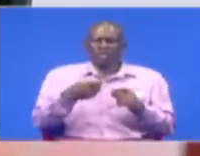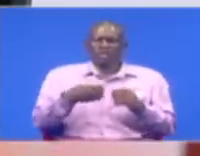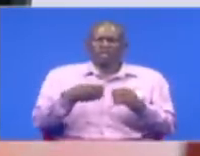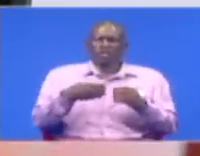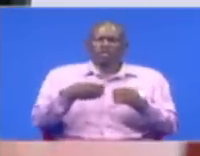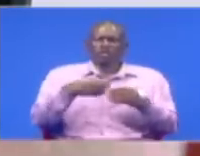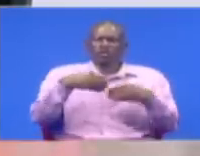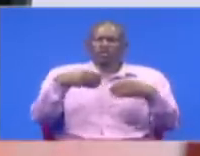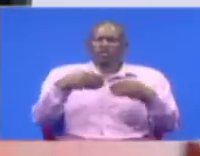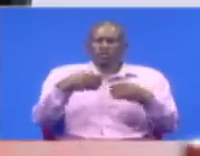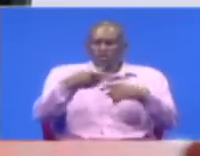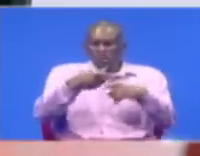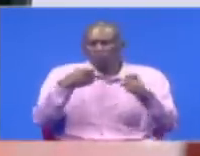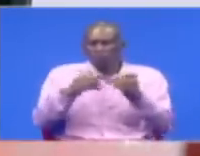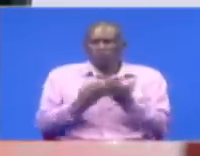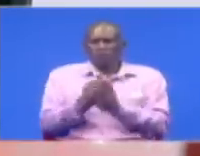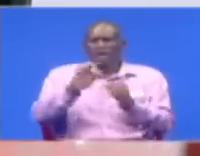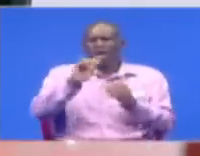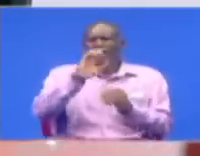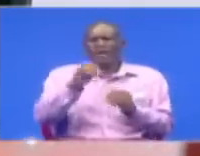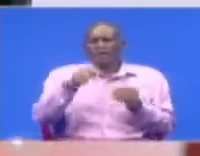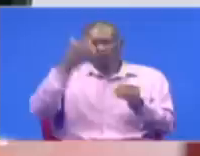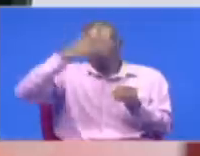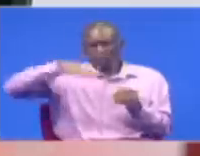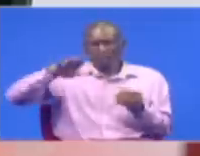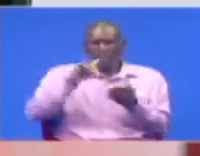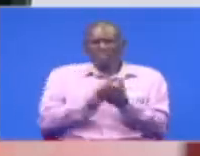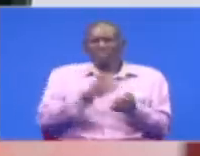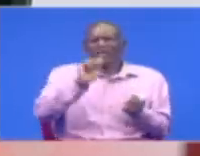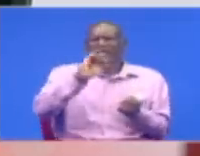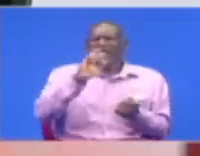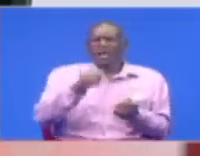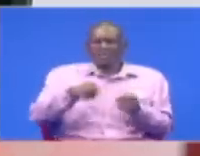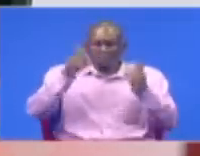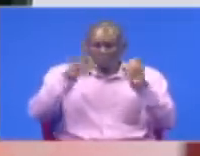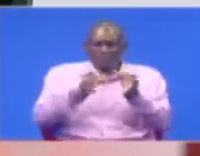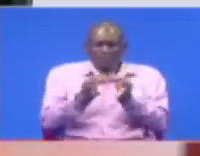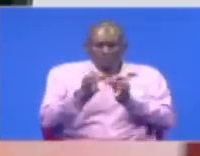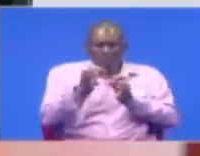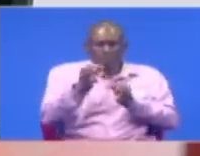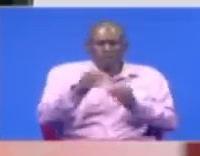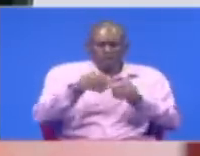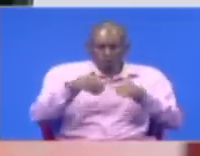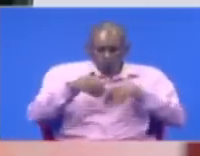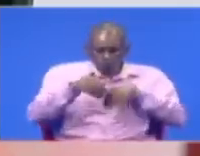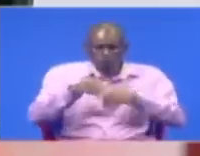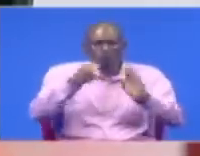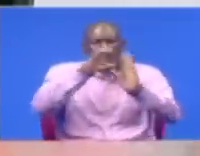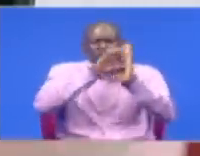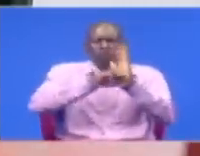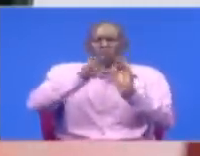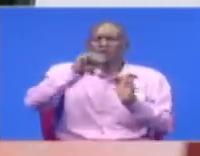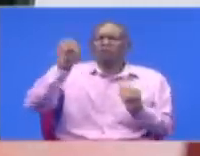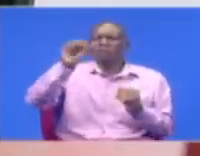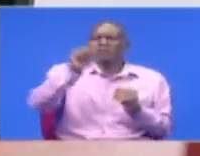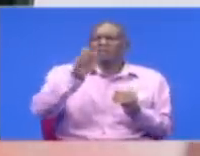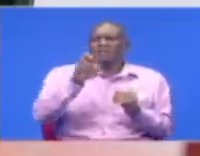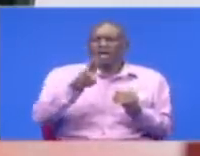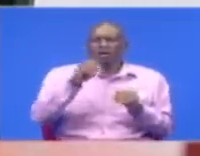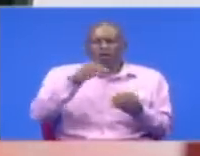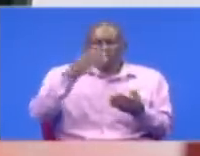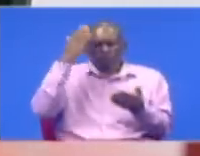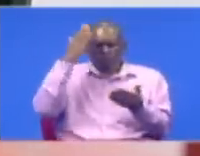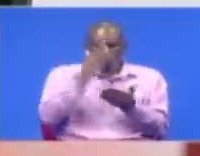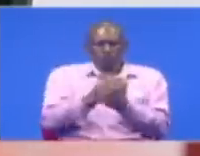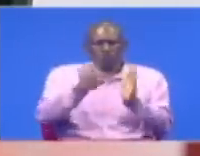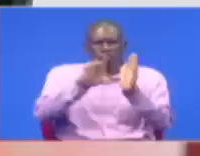through an act of Parliament, then that act must measure to the constitutional master of a valid law. At